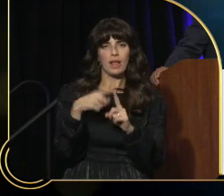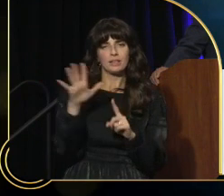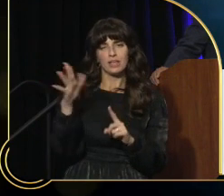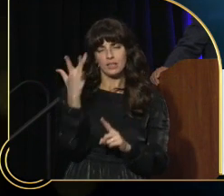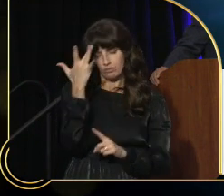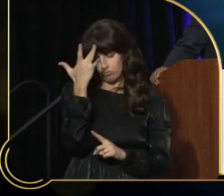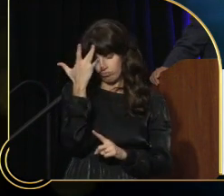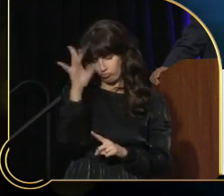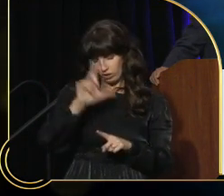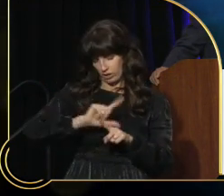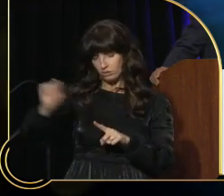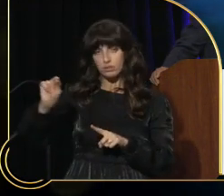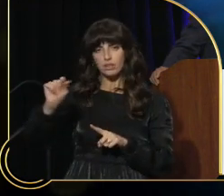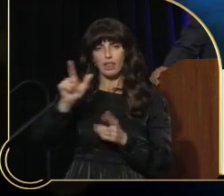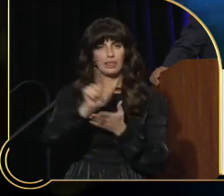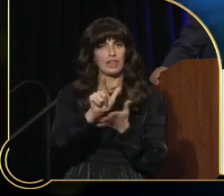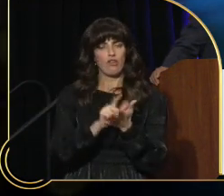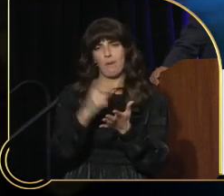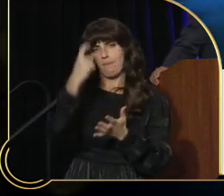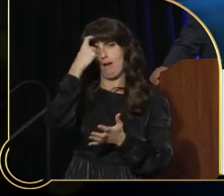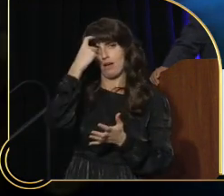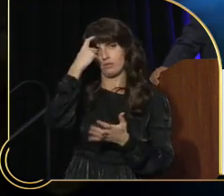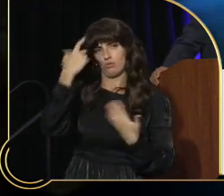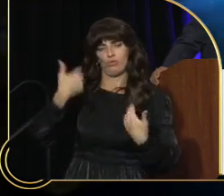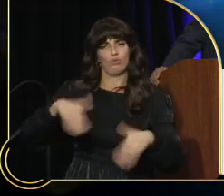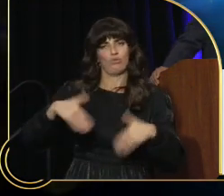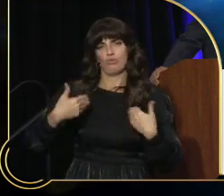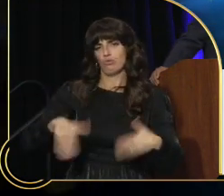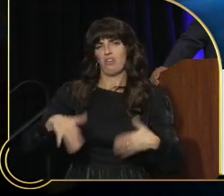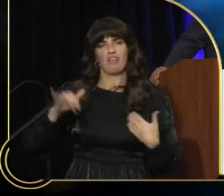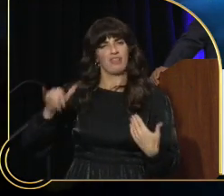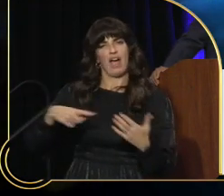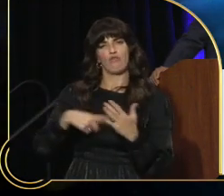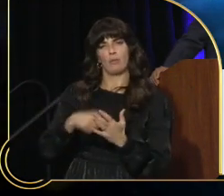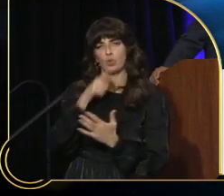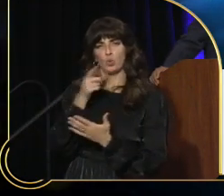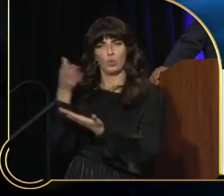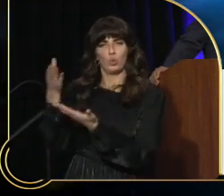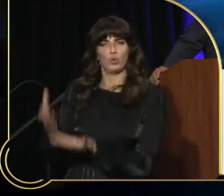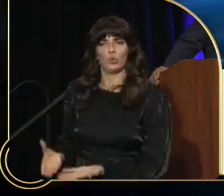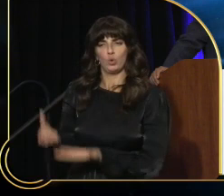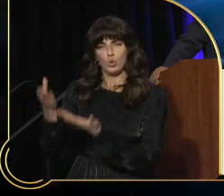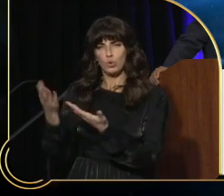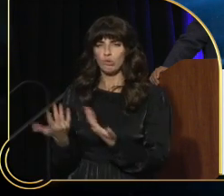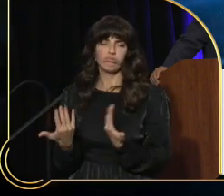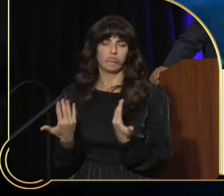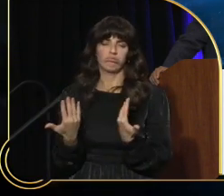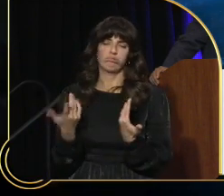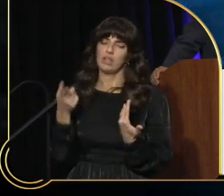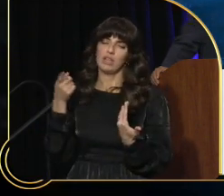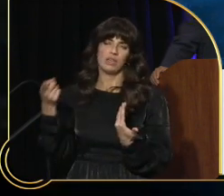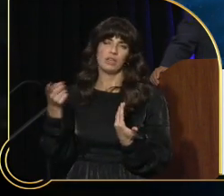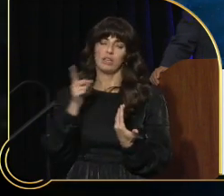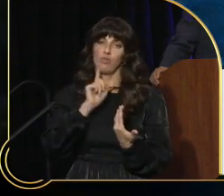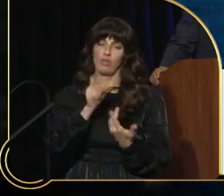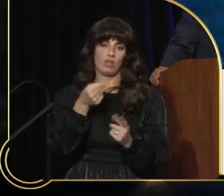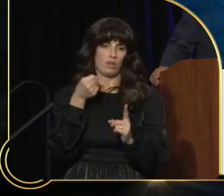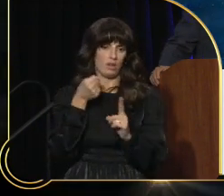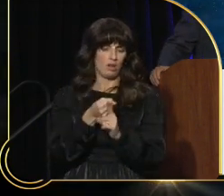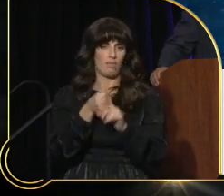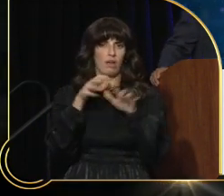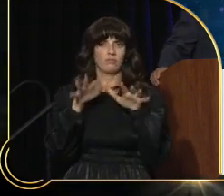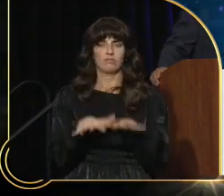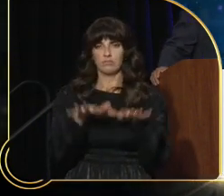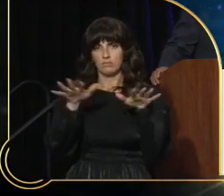mind, that is the hallmark of Ira's legal career. And he has left an indelible mark that